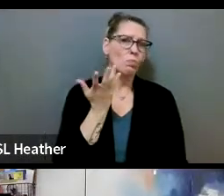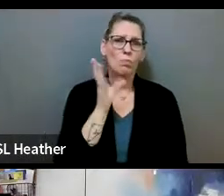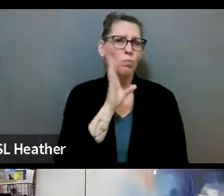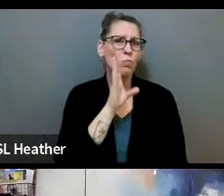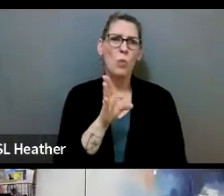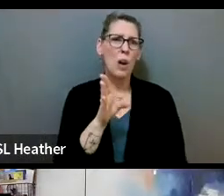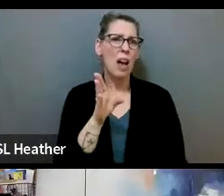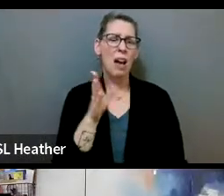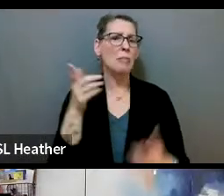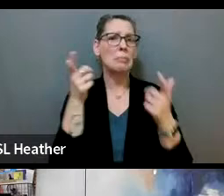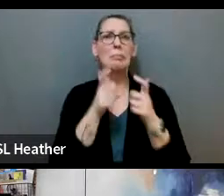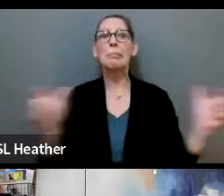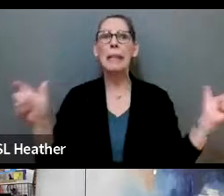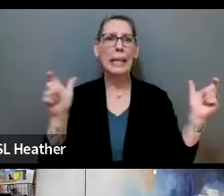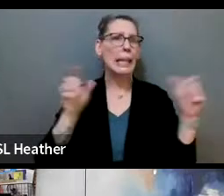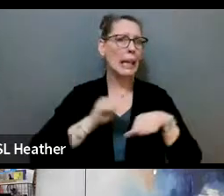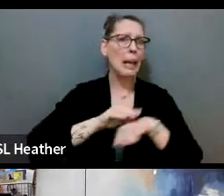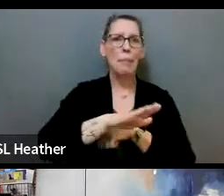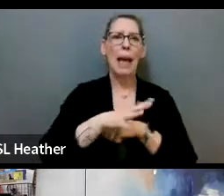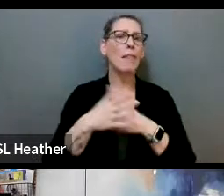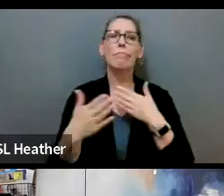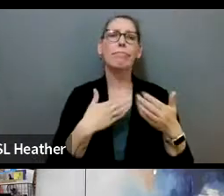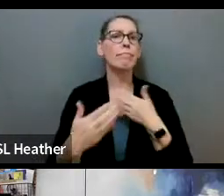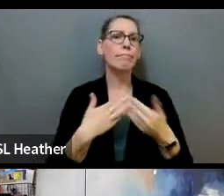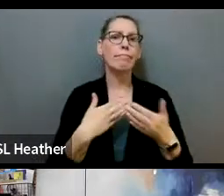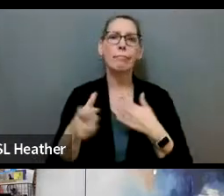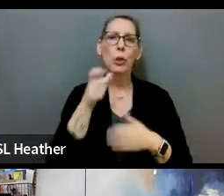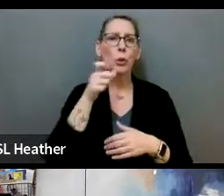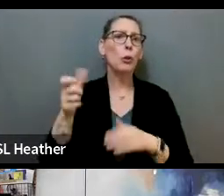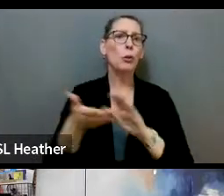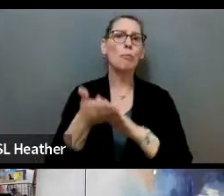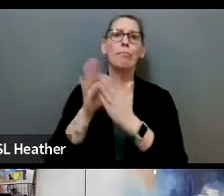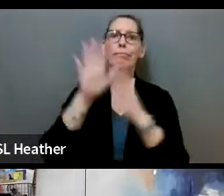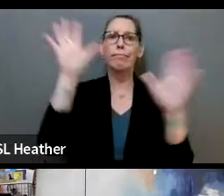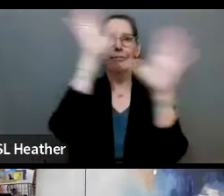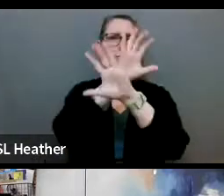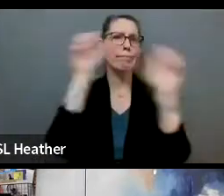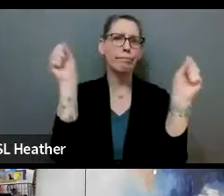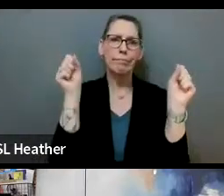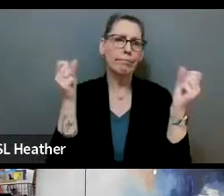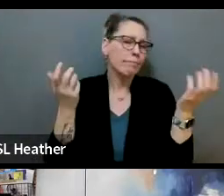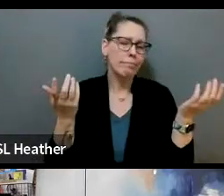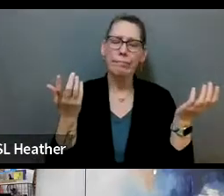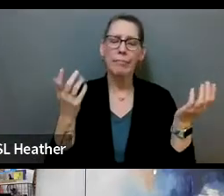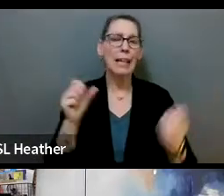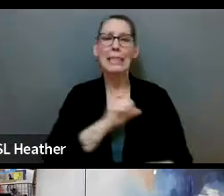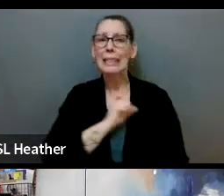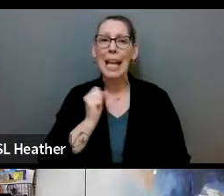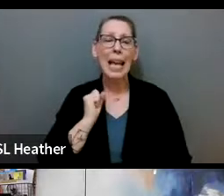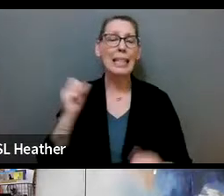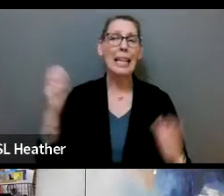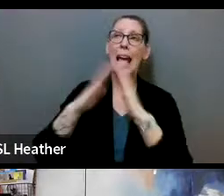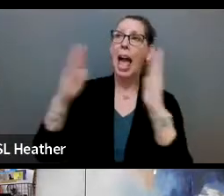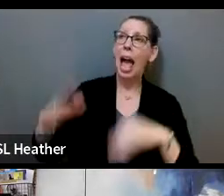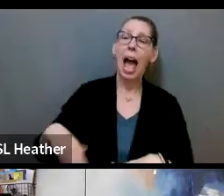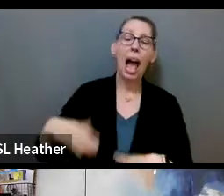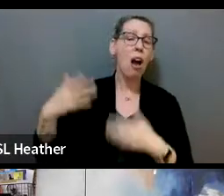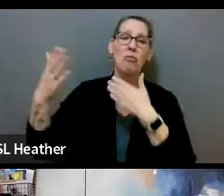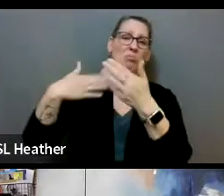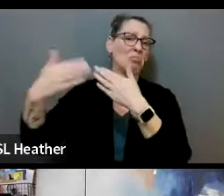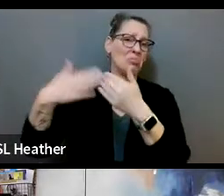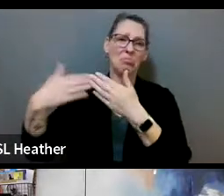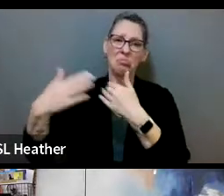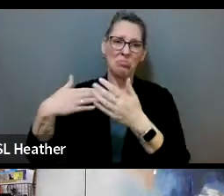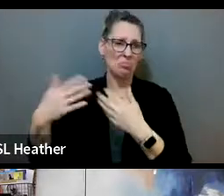impacts, no matter who occupies the White House, what the makeup of the Senate or the House is, for the